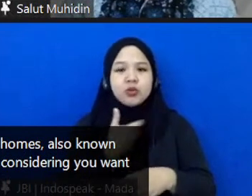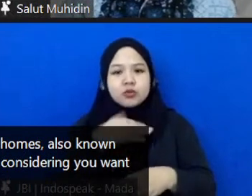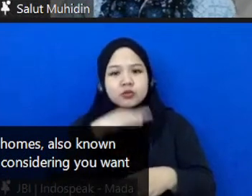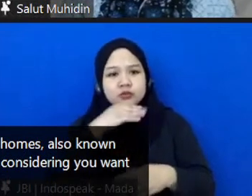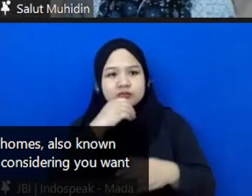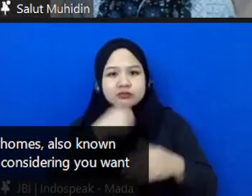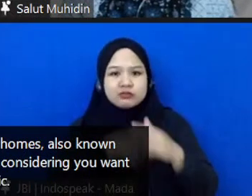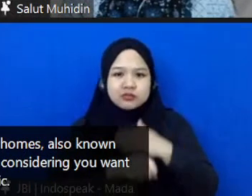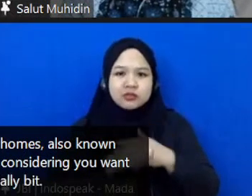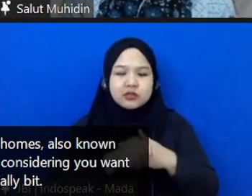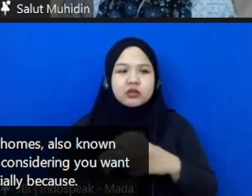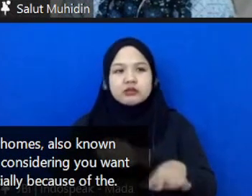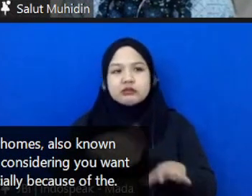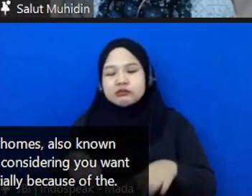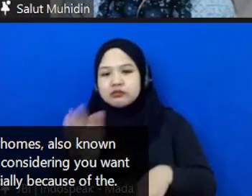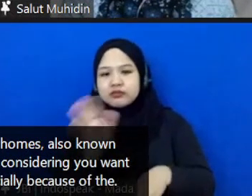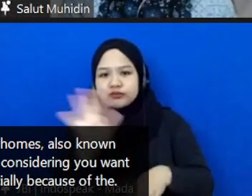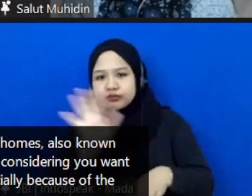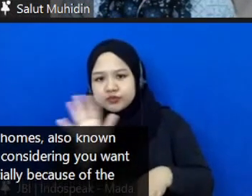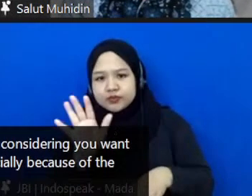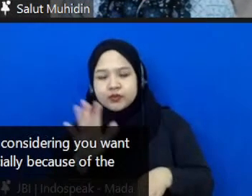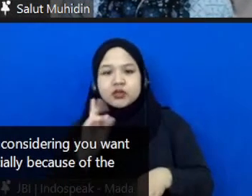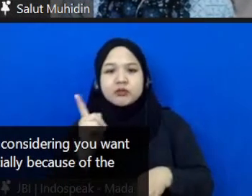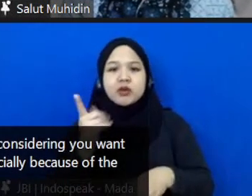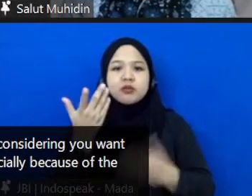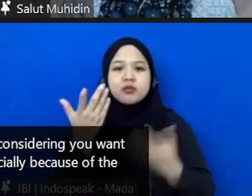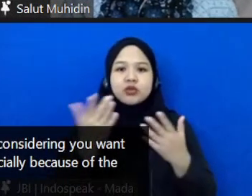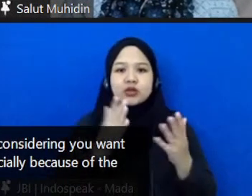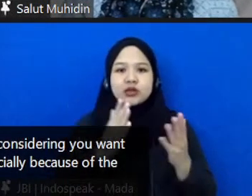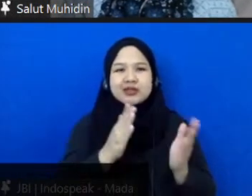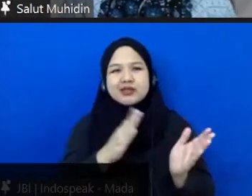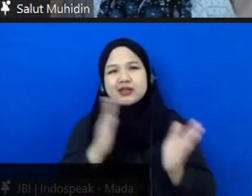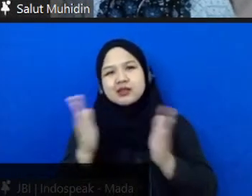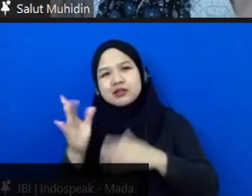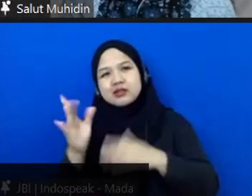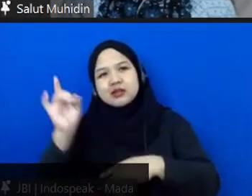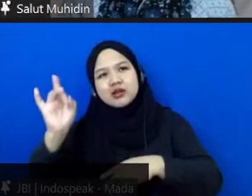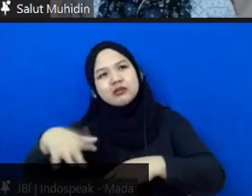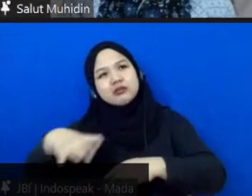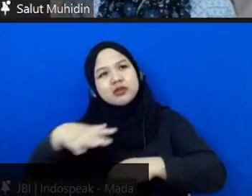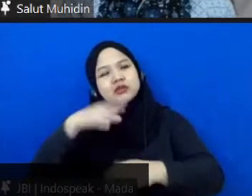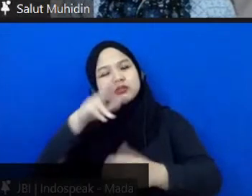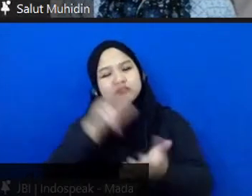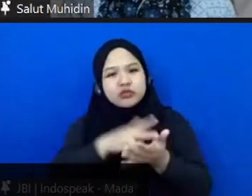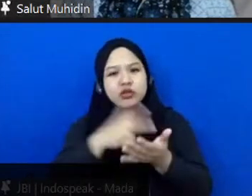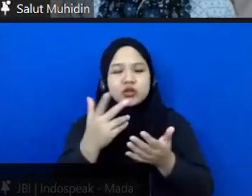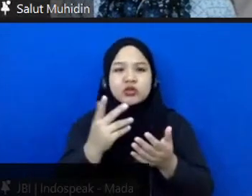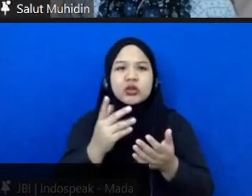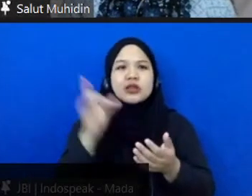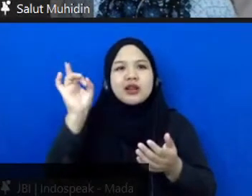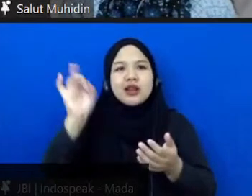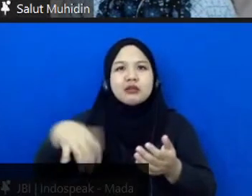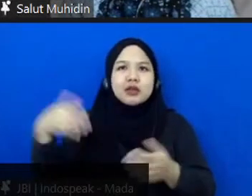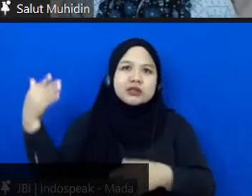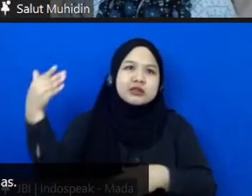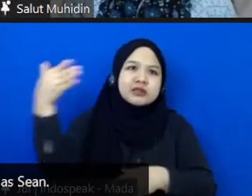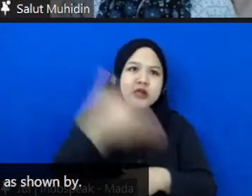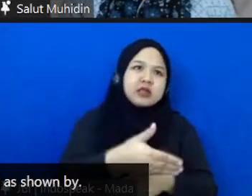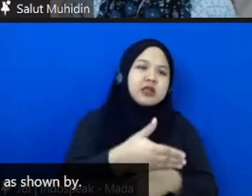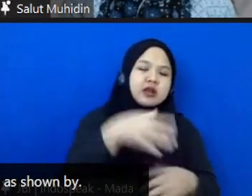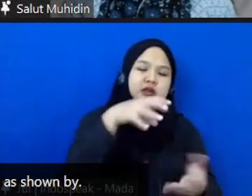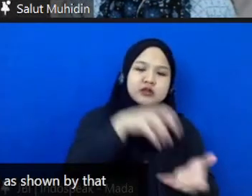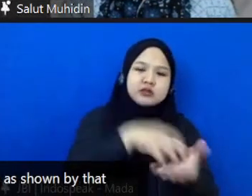death, especially because of the delay in making decisions and delay in reaching the healthcare. As shown by